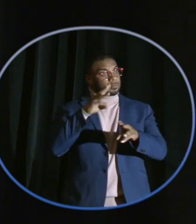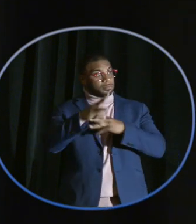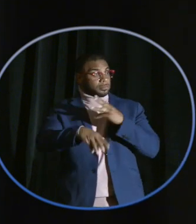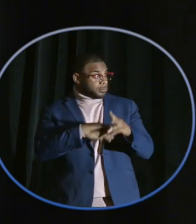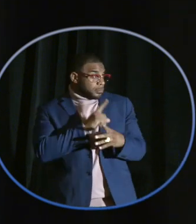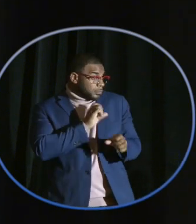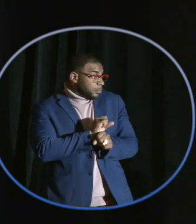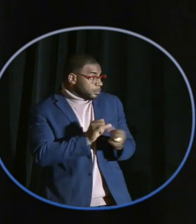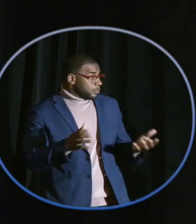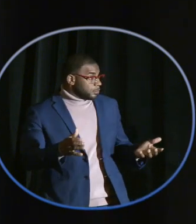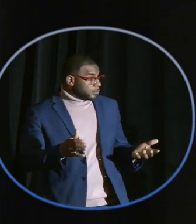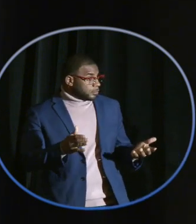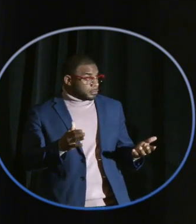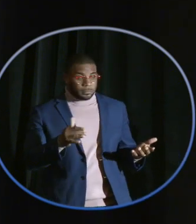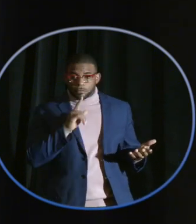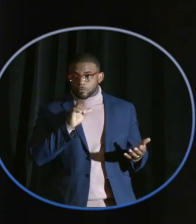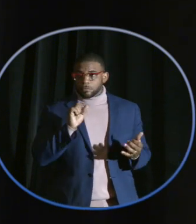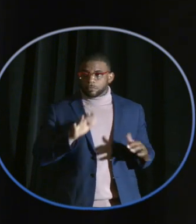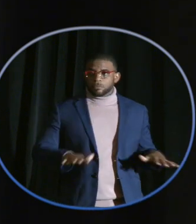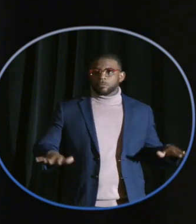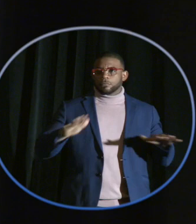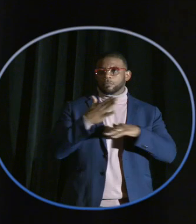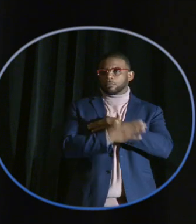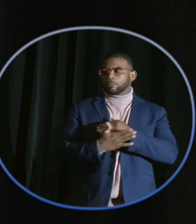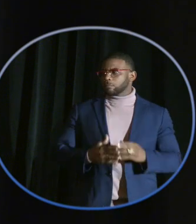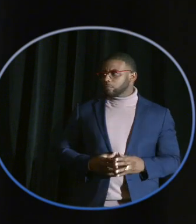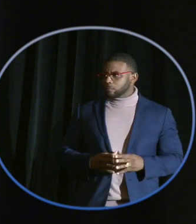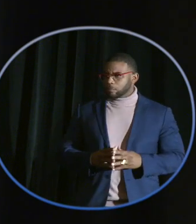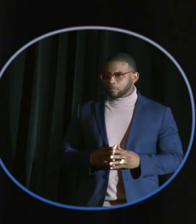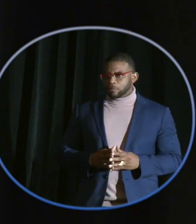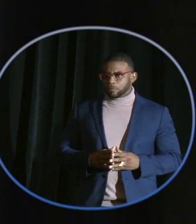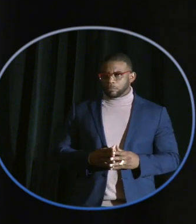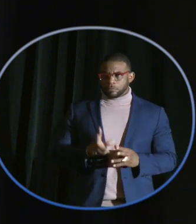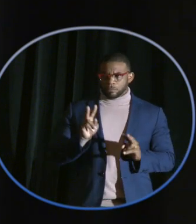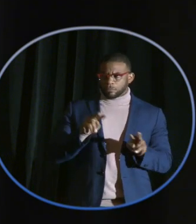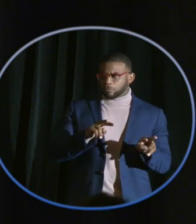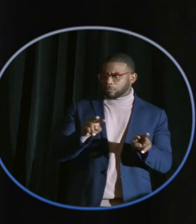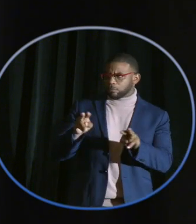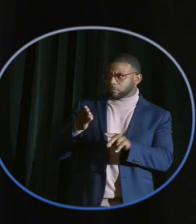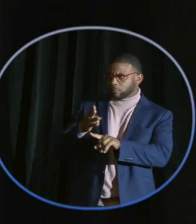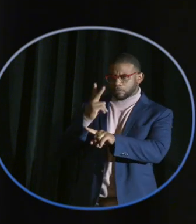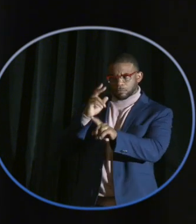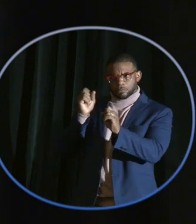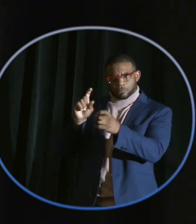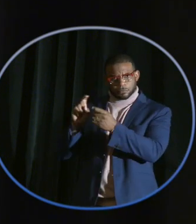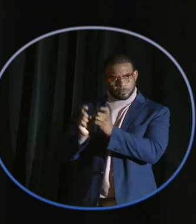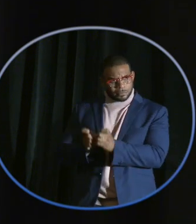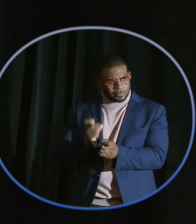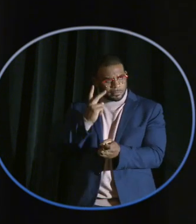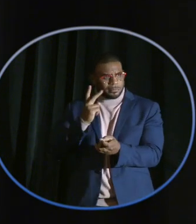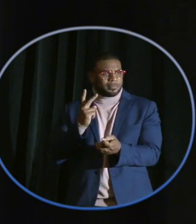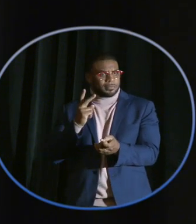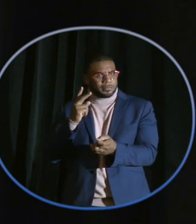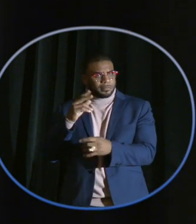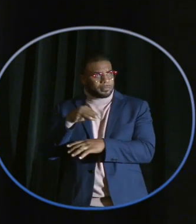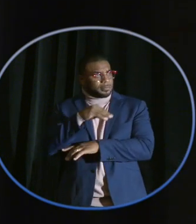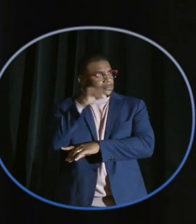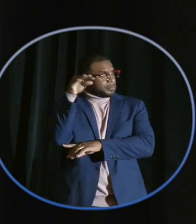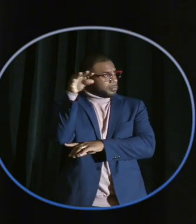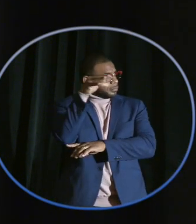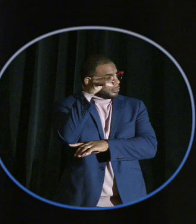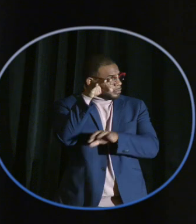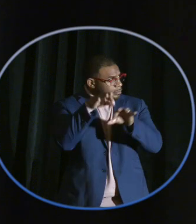world, frankly, and certainly across the country. If you look around Baltimore, you see a lot of changes. You see cranes, you see